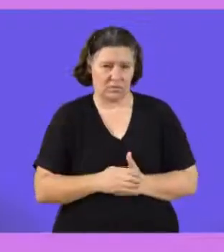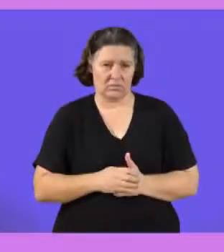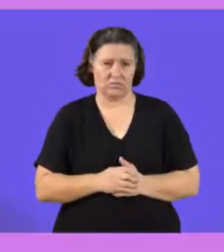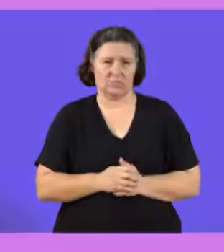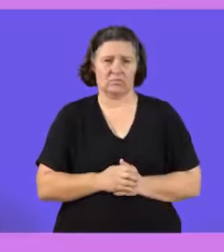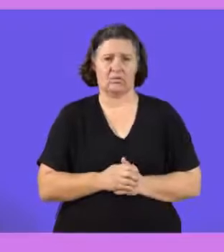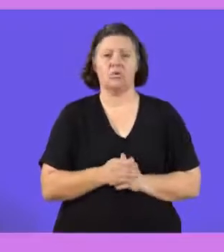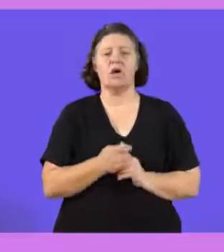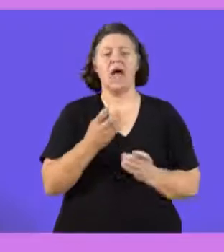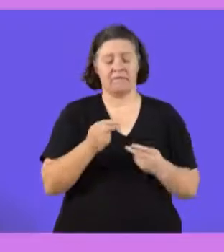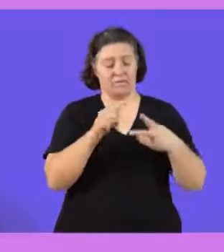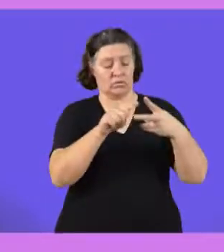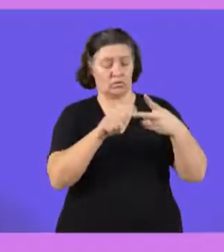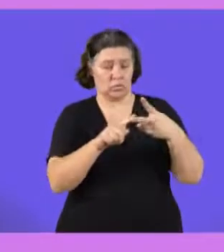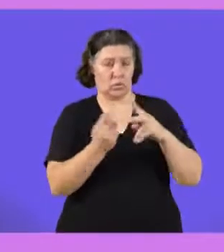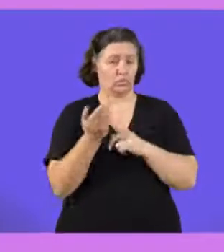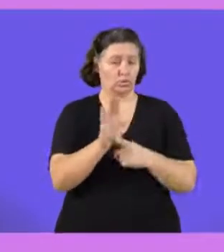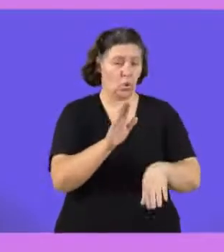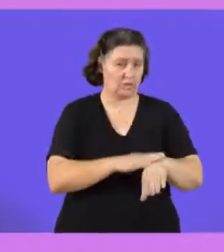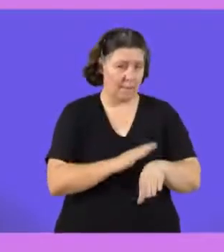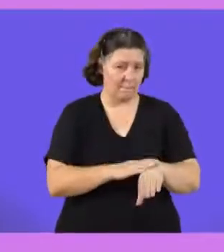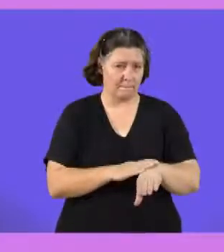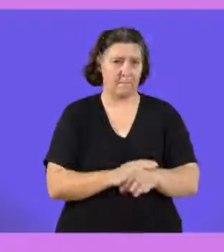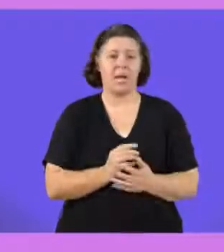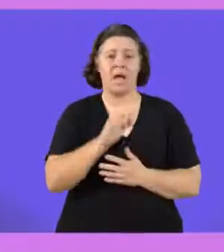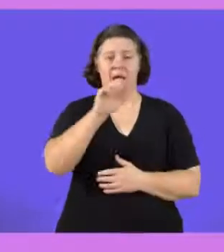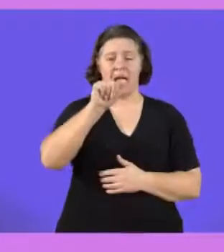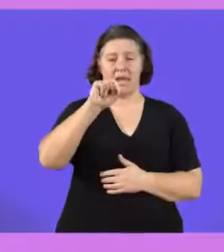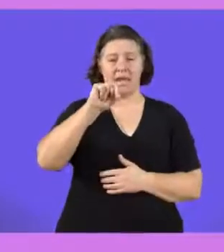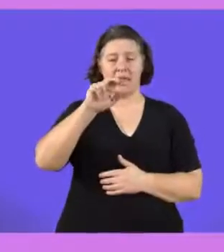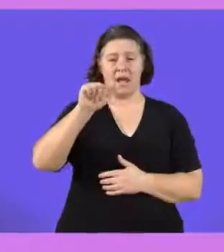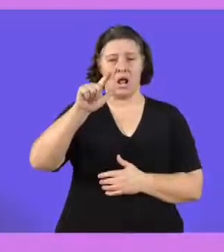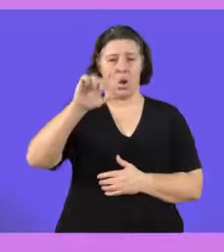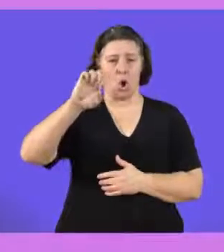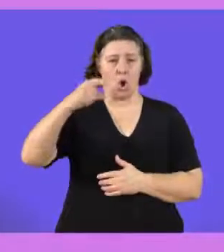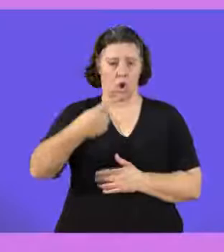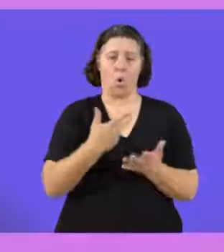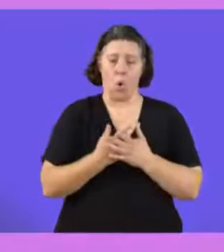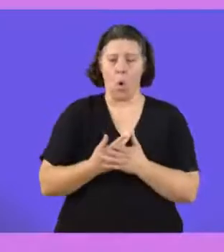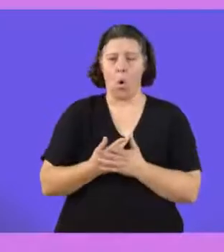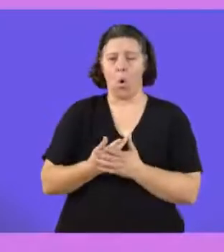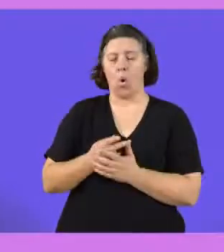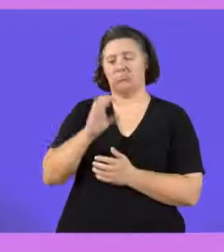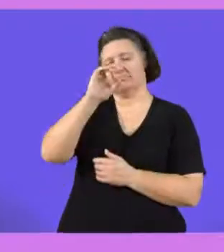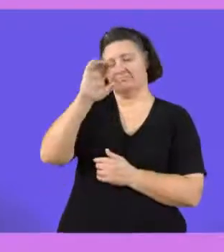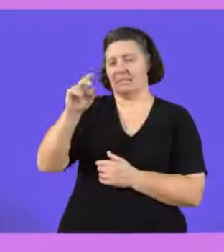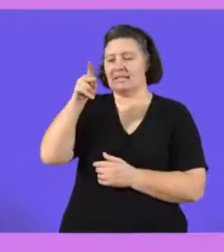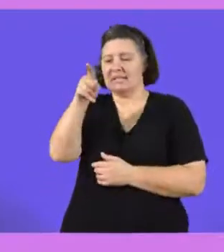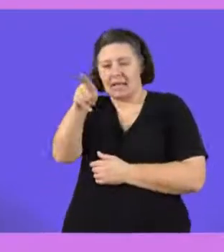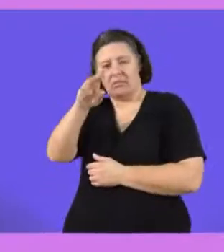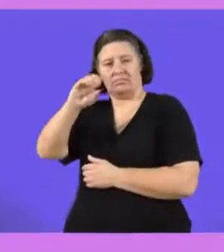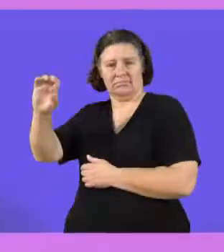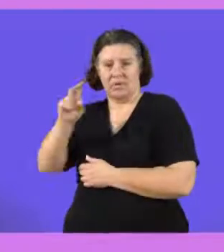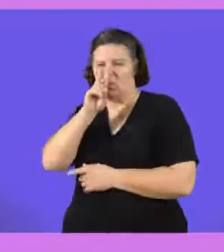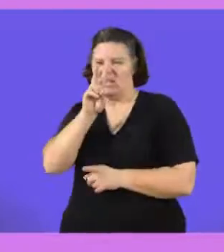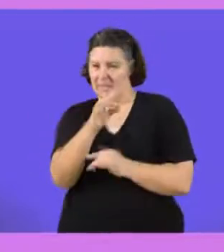phone, for example. Then ways to display time, that will be analog, and then it can also be digital. And we'll have a